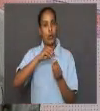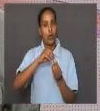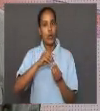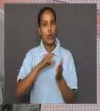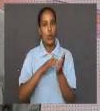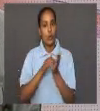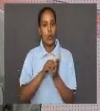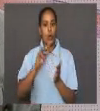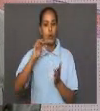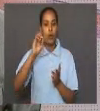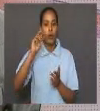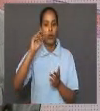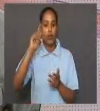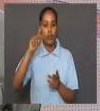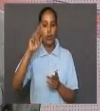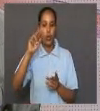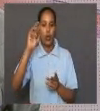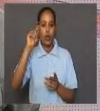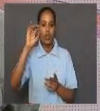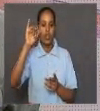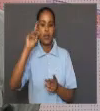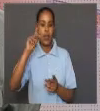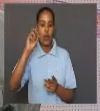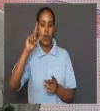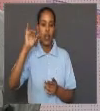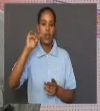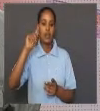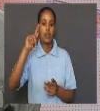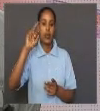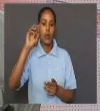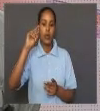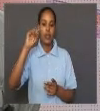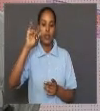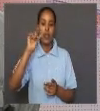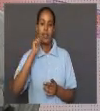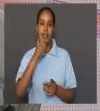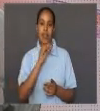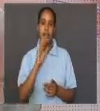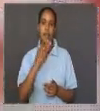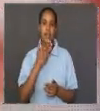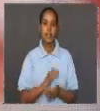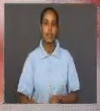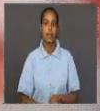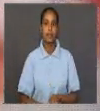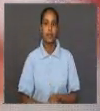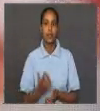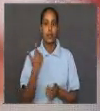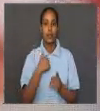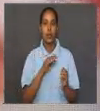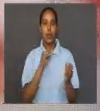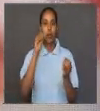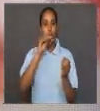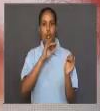as weak monoprotic and polyprotic acids and bases. We will